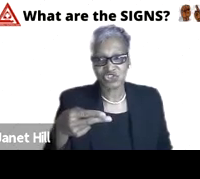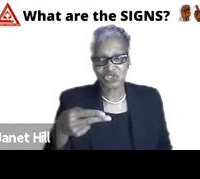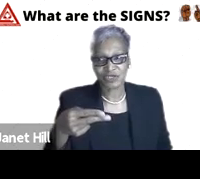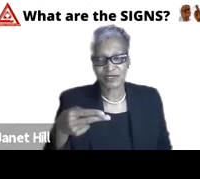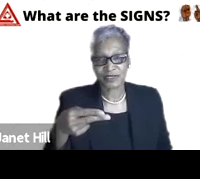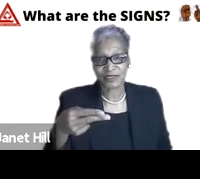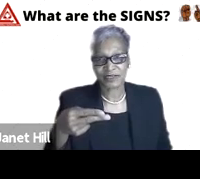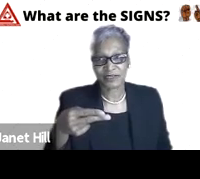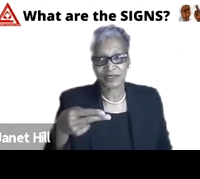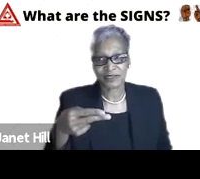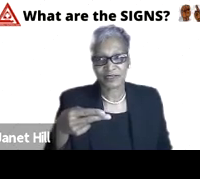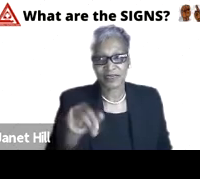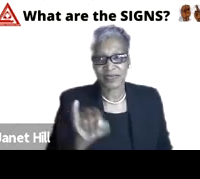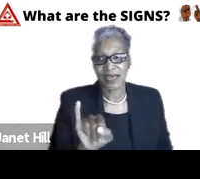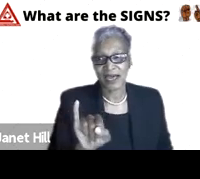H,